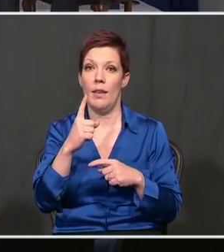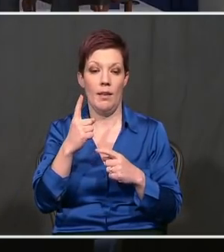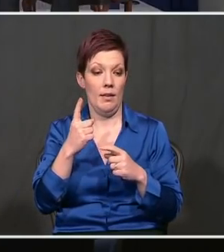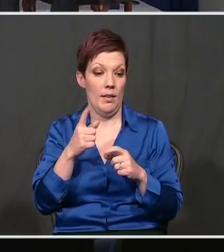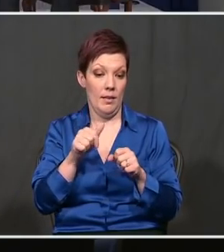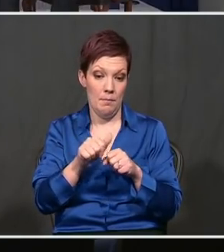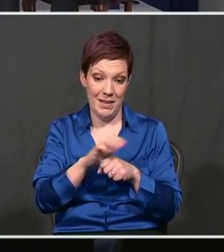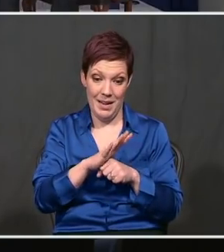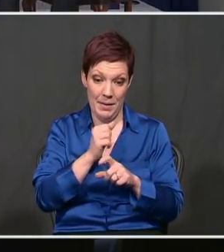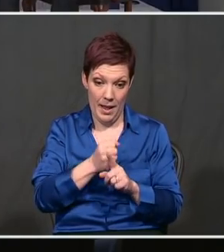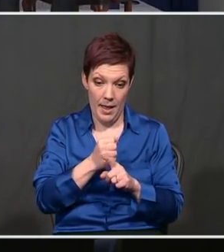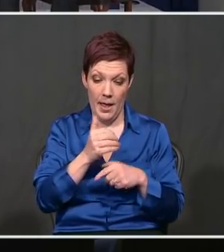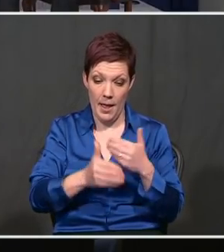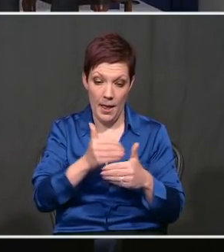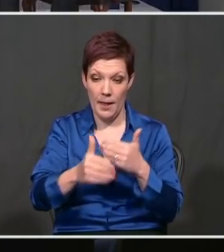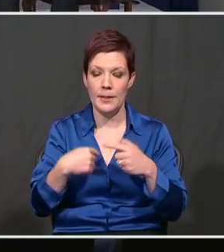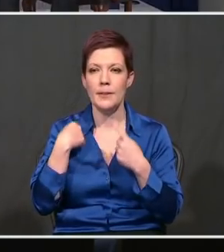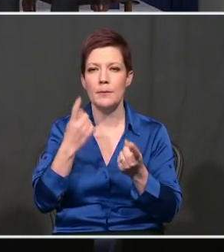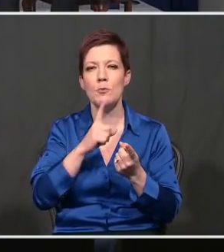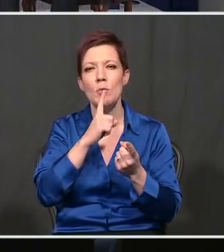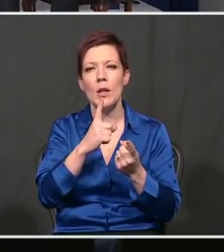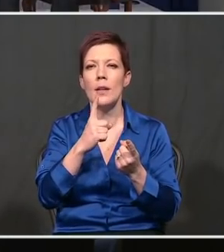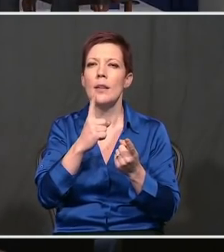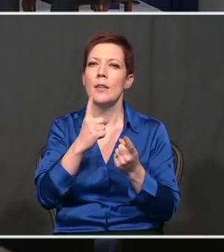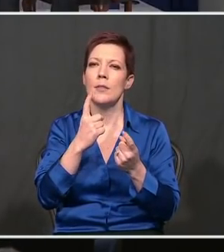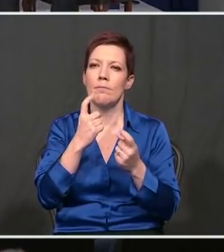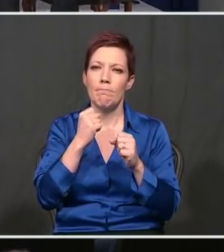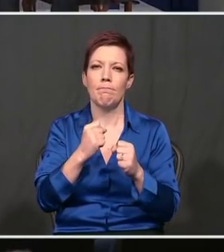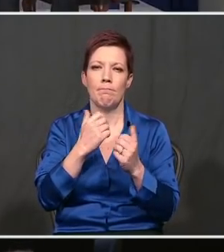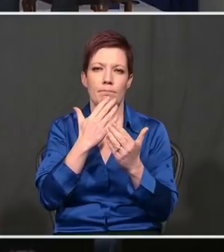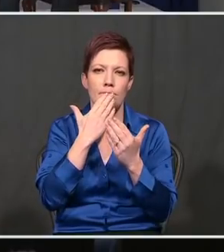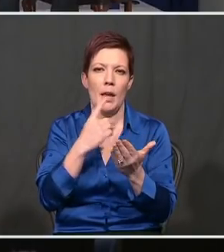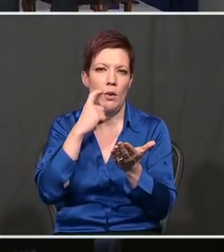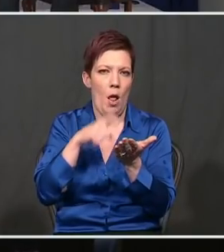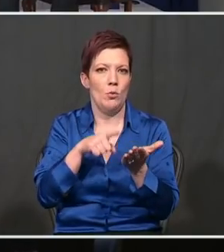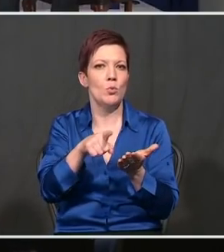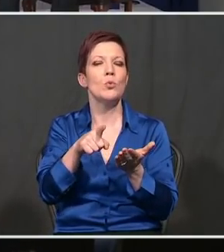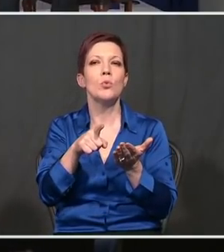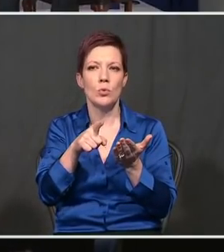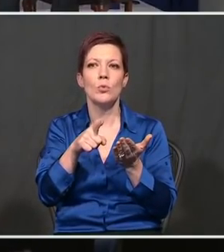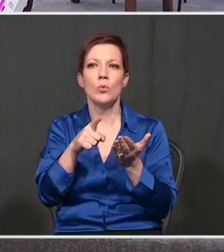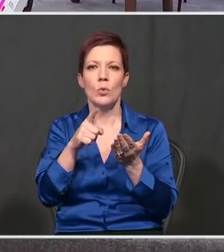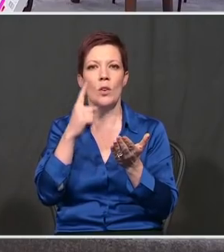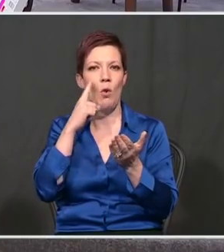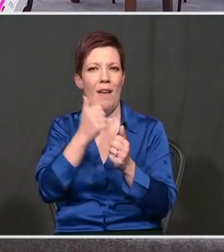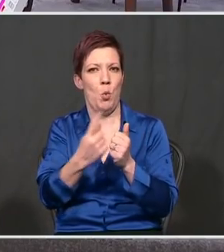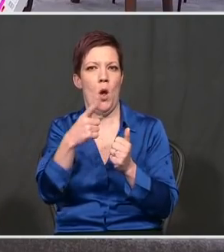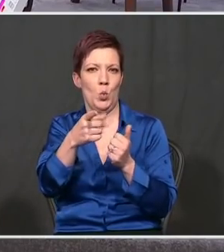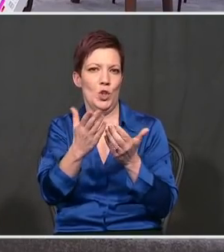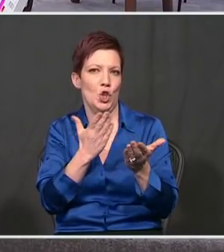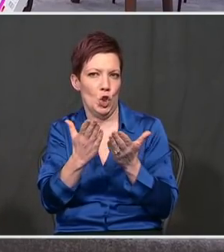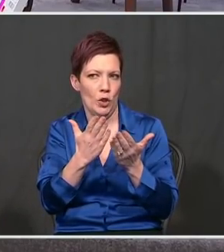on behalf of the American people, our service, and everyone you serve. Thank you, Admiral. Thank you.